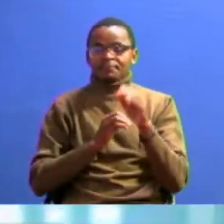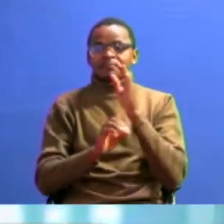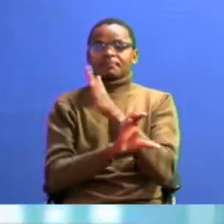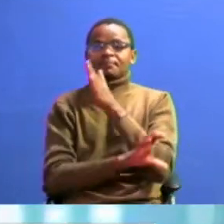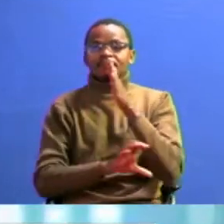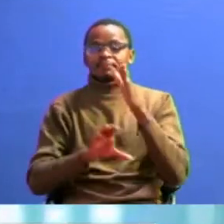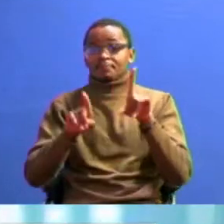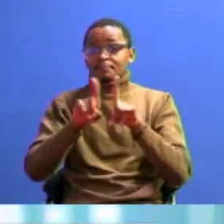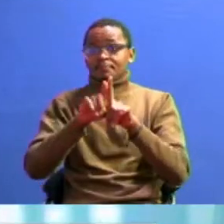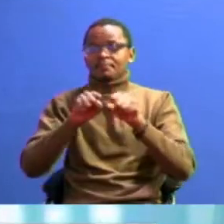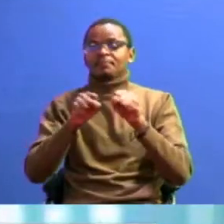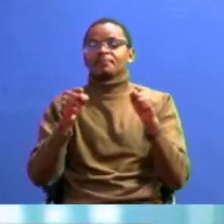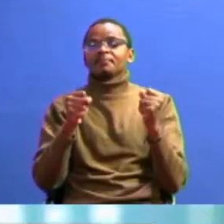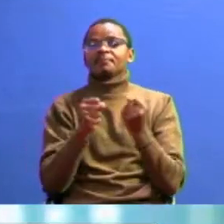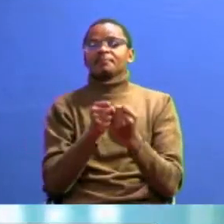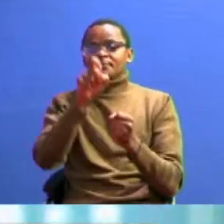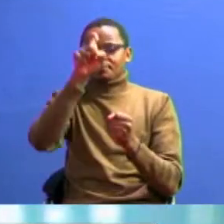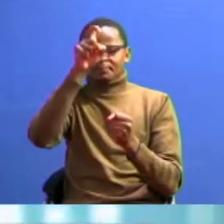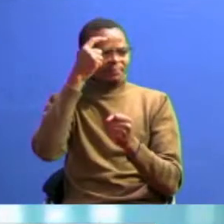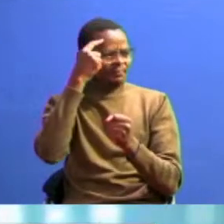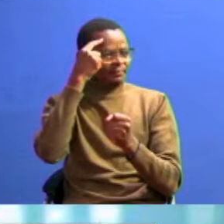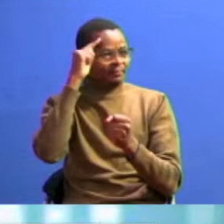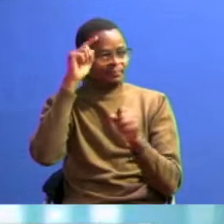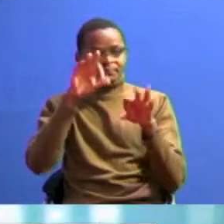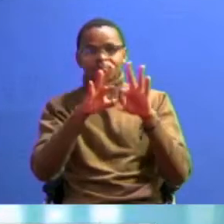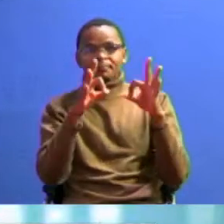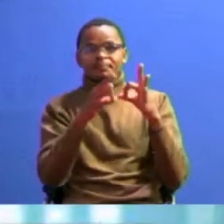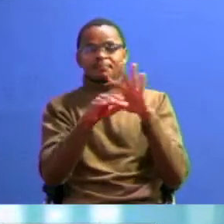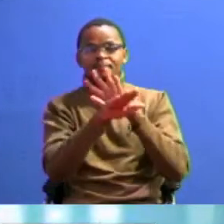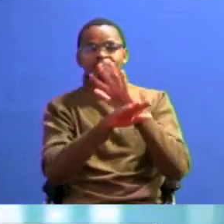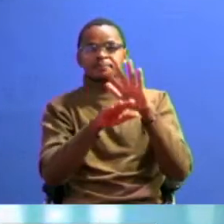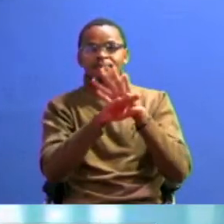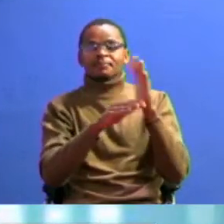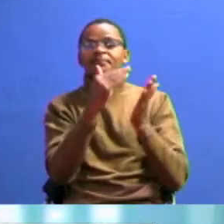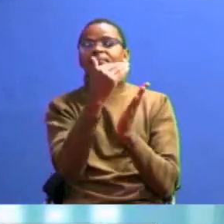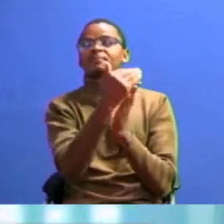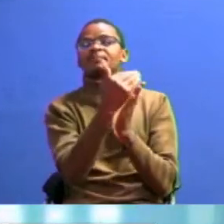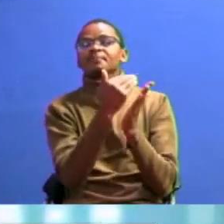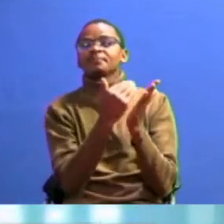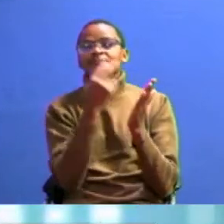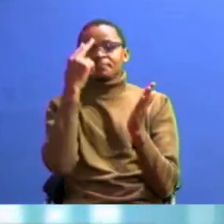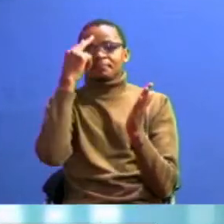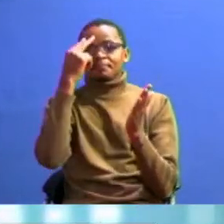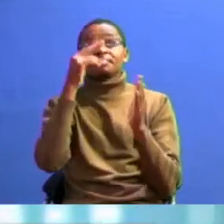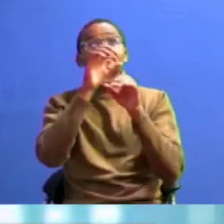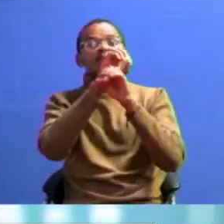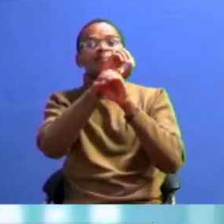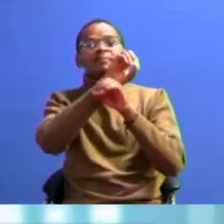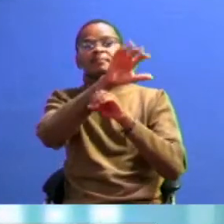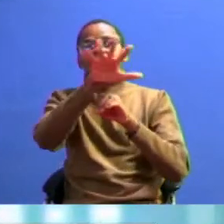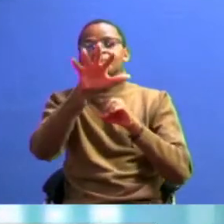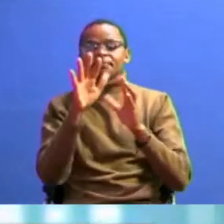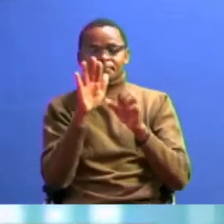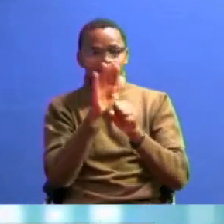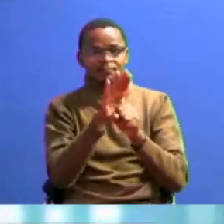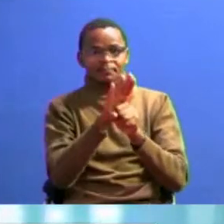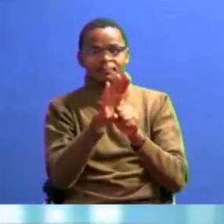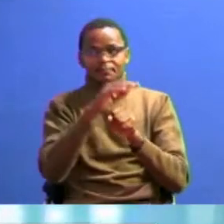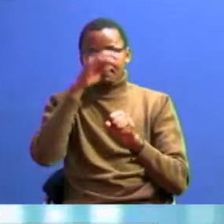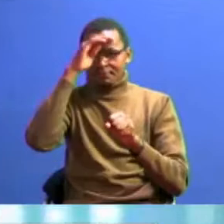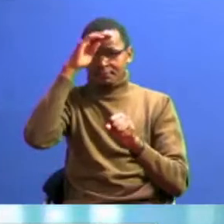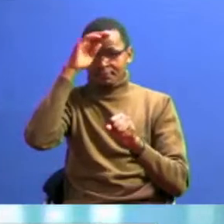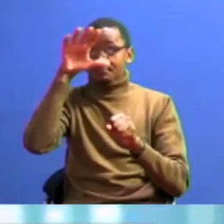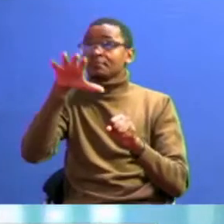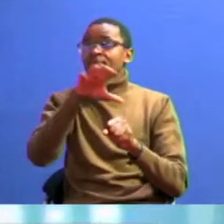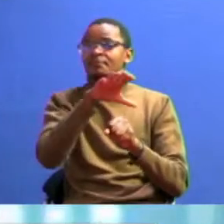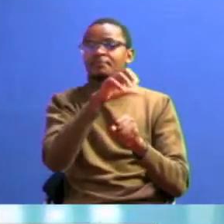our societies, we must think about family-based programs. Look at media. How much of alcohol marketing